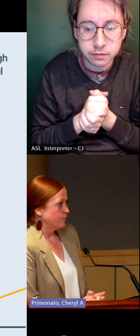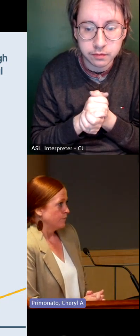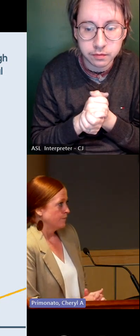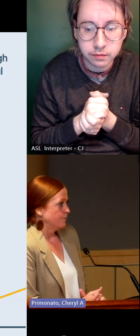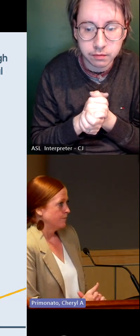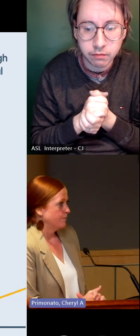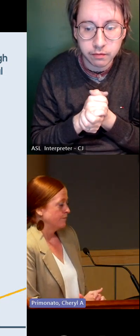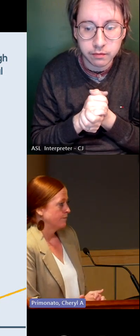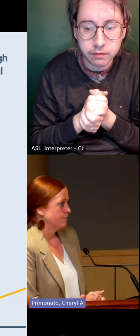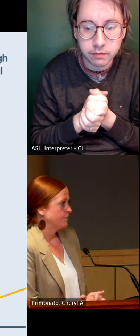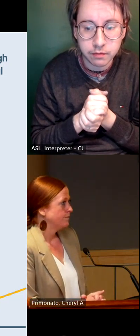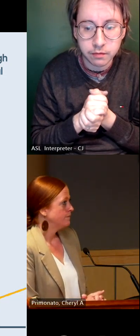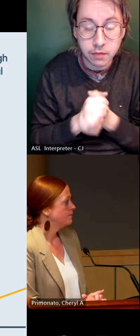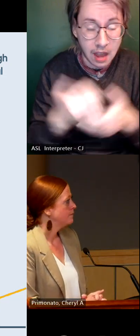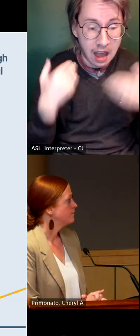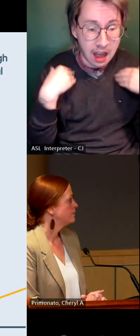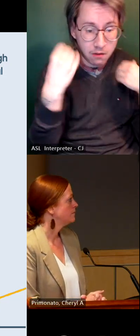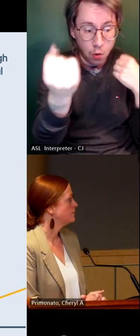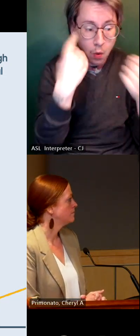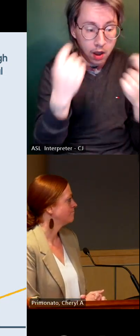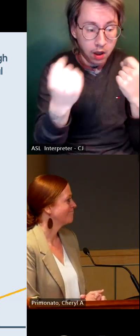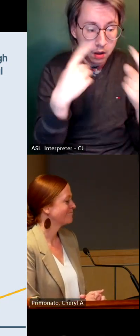Any other questions?